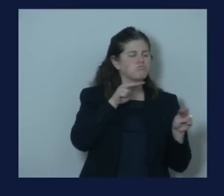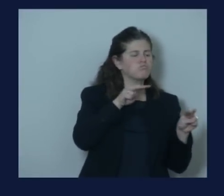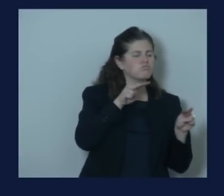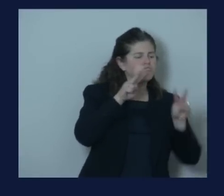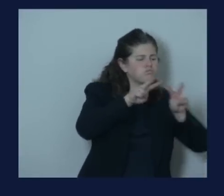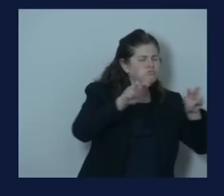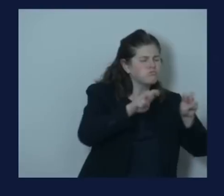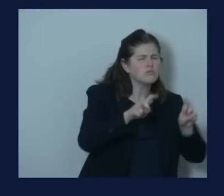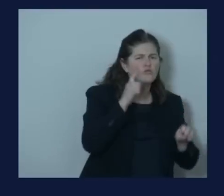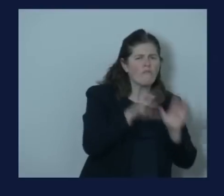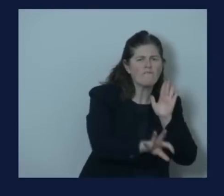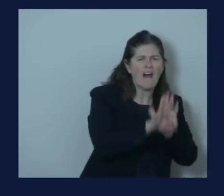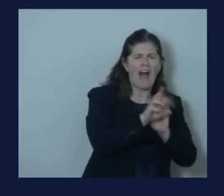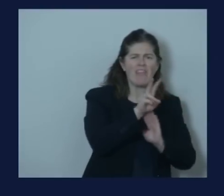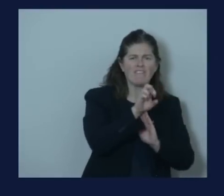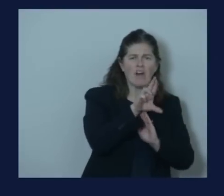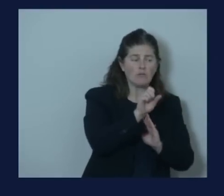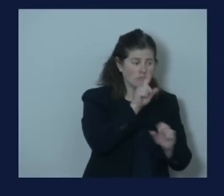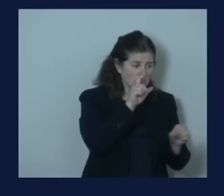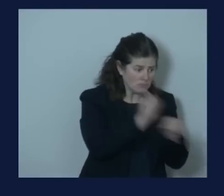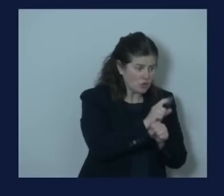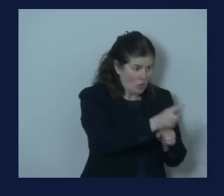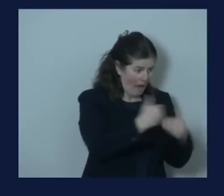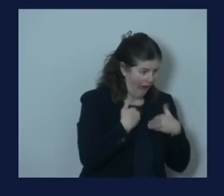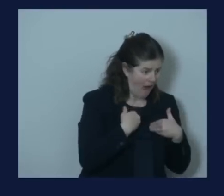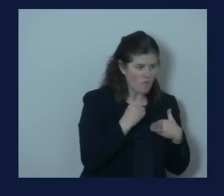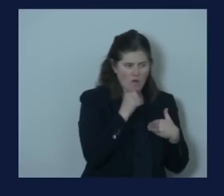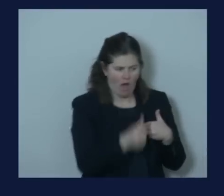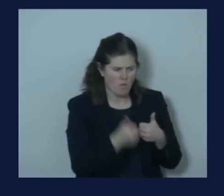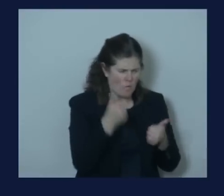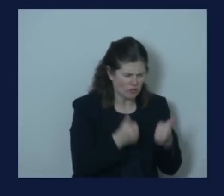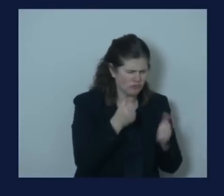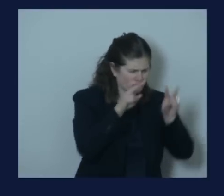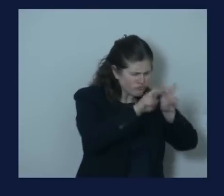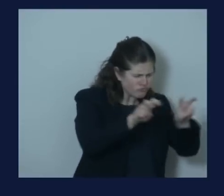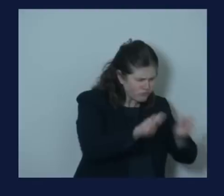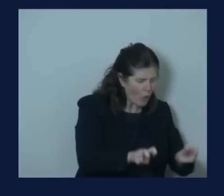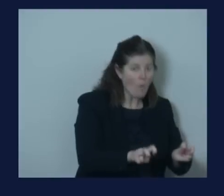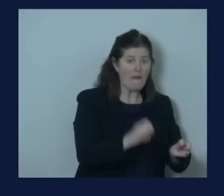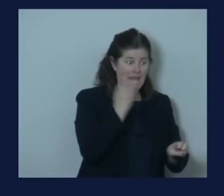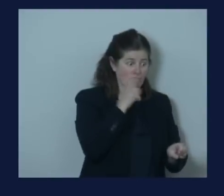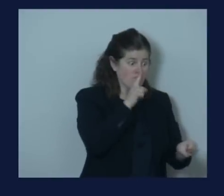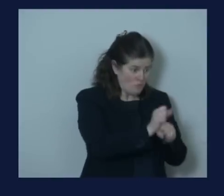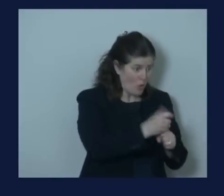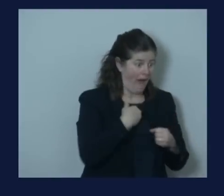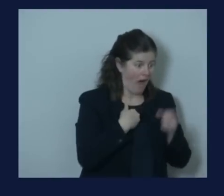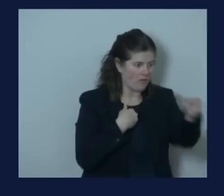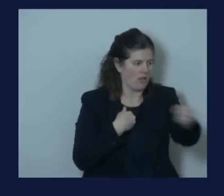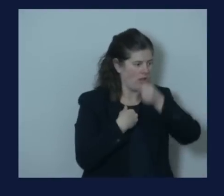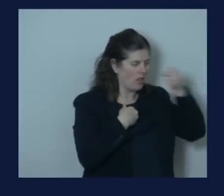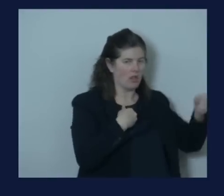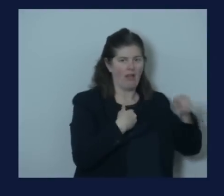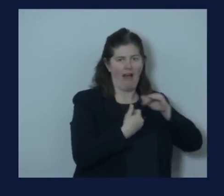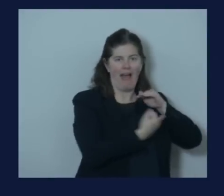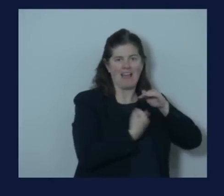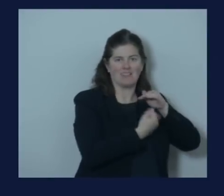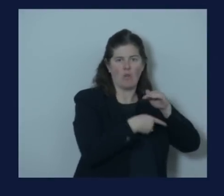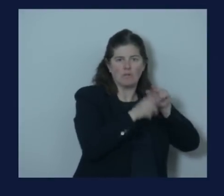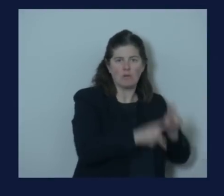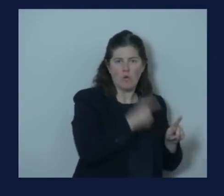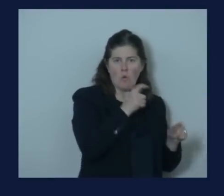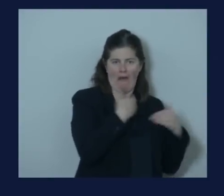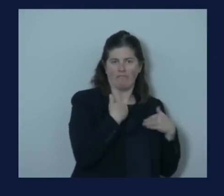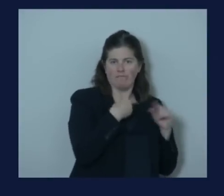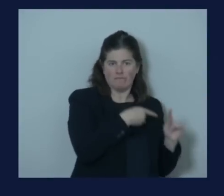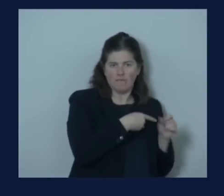virus specifically, active. Are you positive or not? Because then we can immediately socially isolate those individuals who are